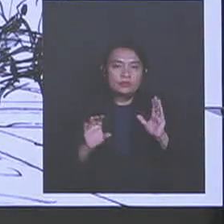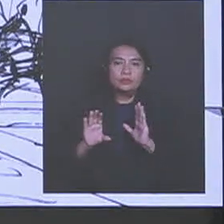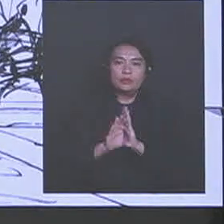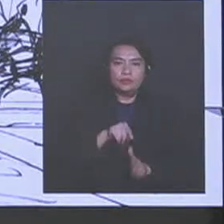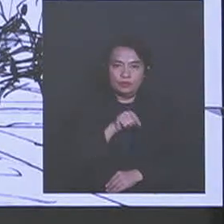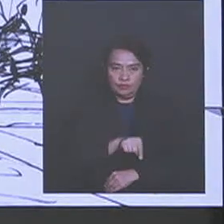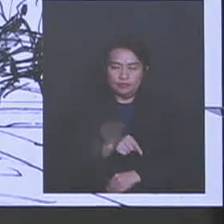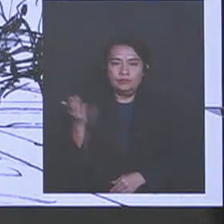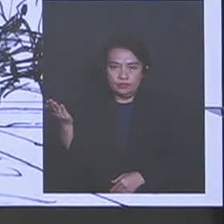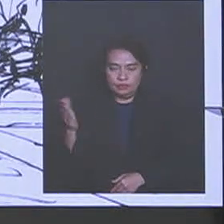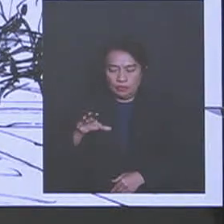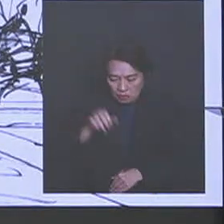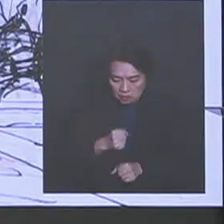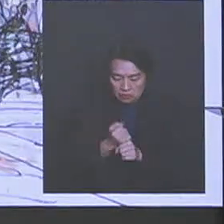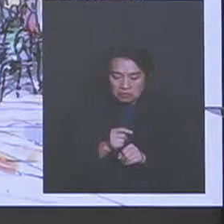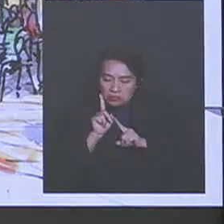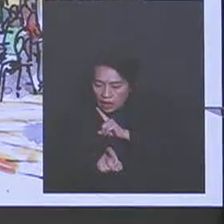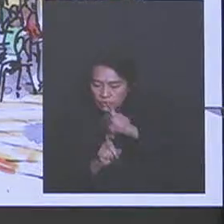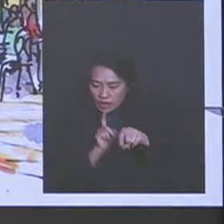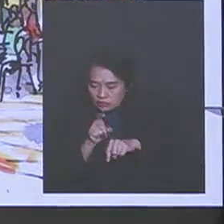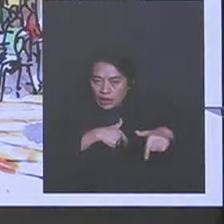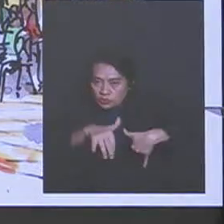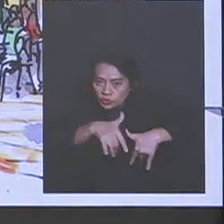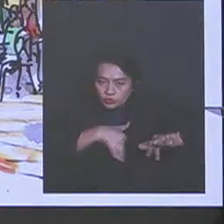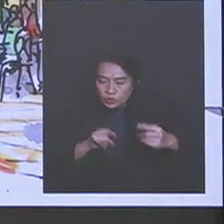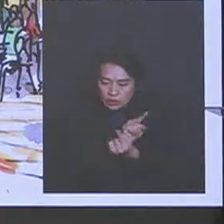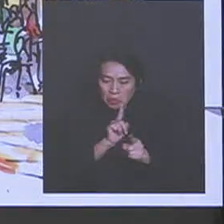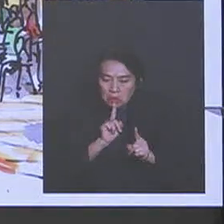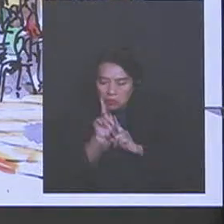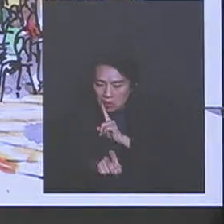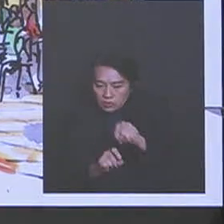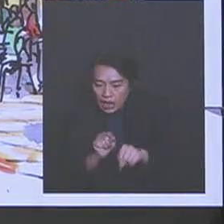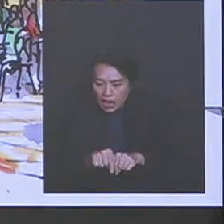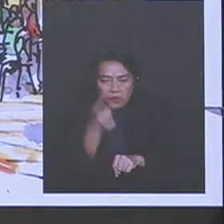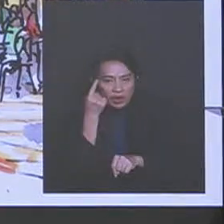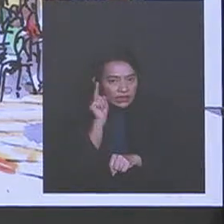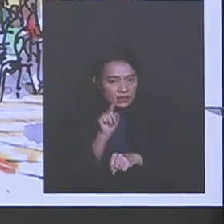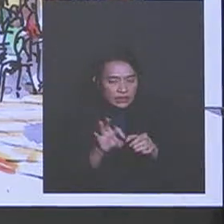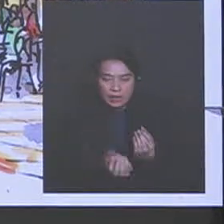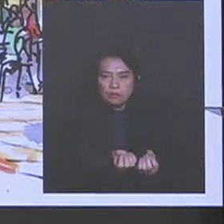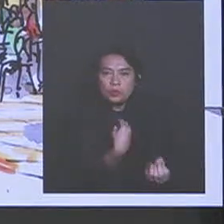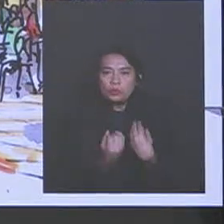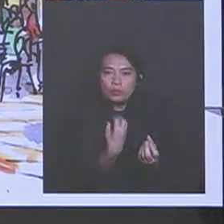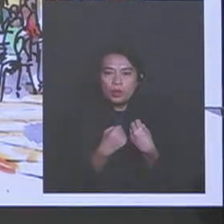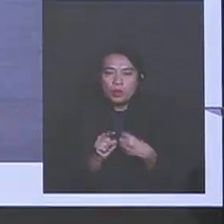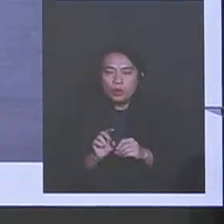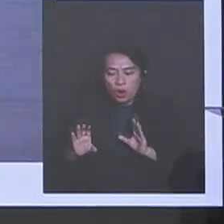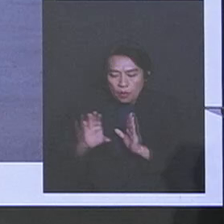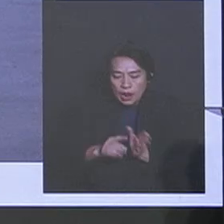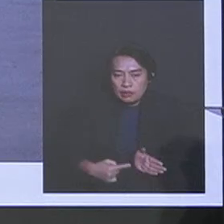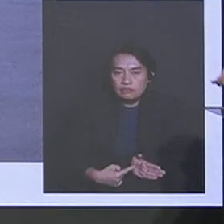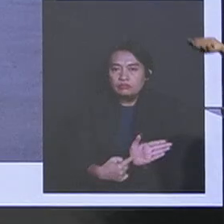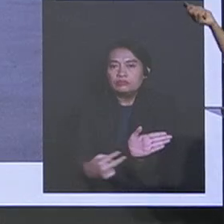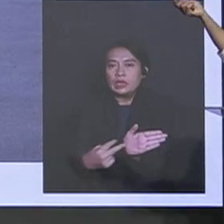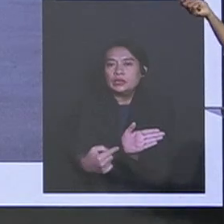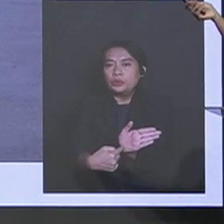sketch was a better way to engage with people. And just to kind of capture the spirit of what could be in the